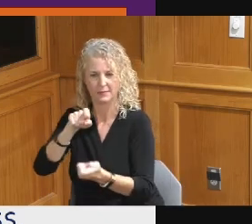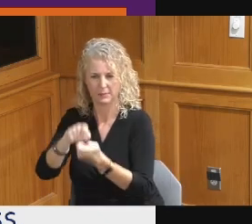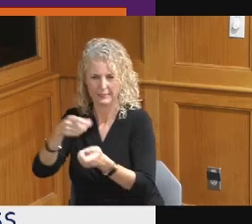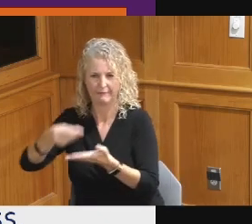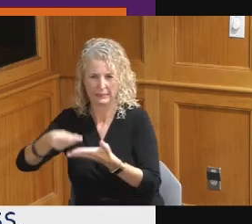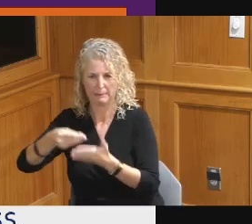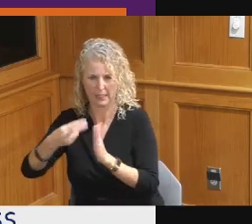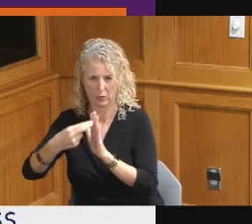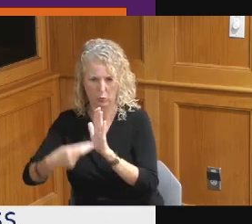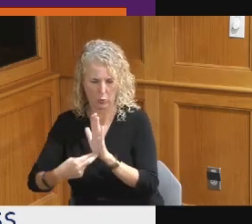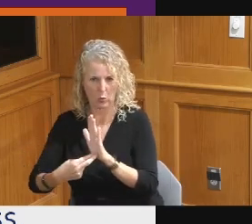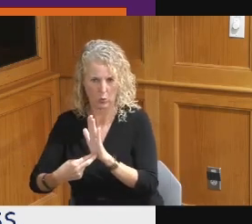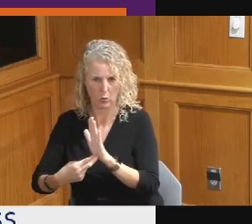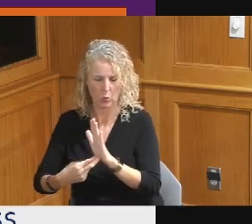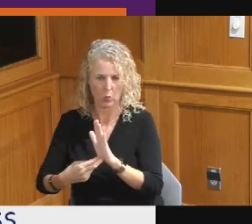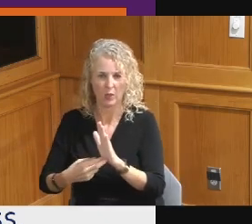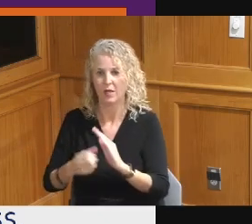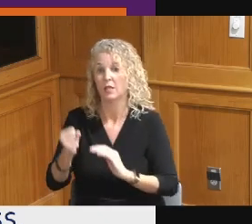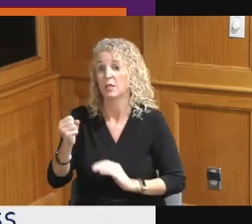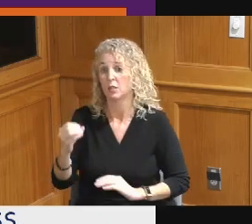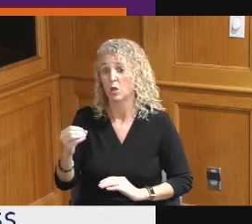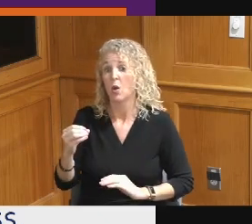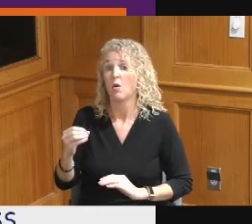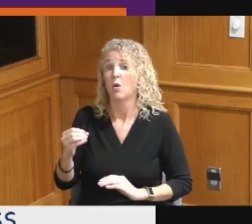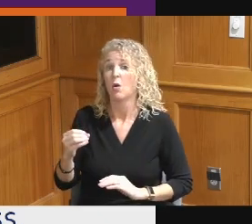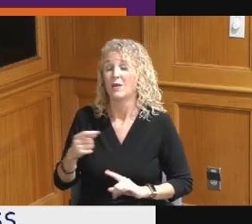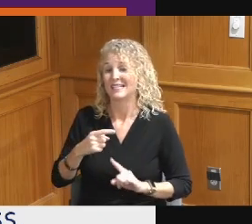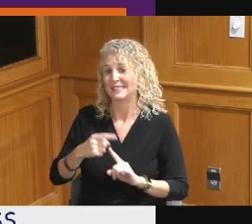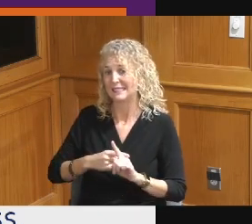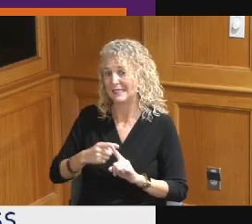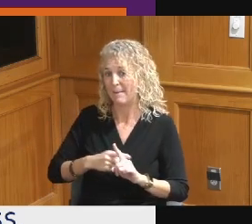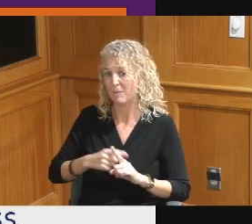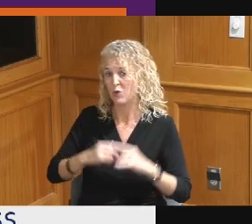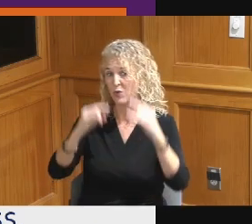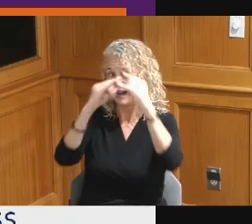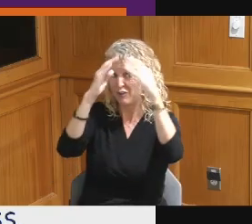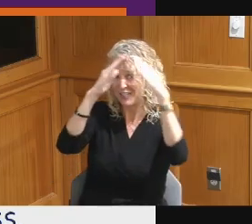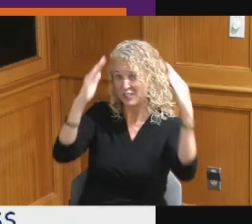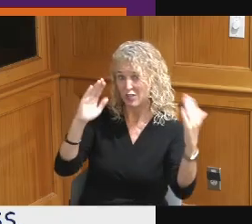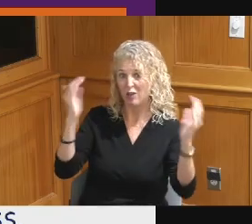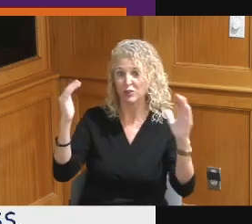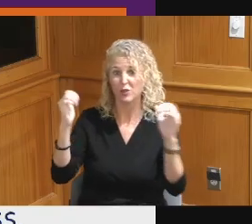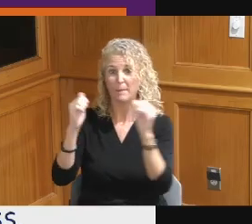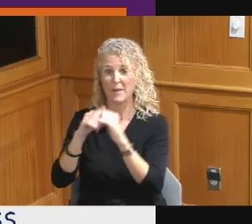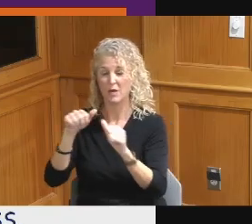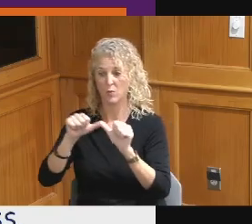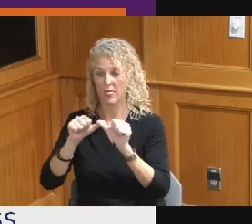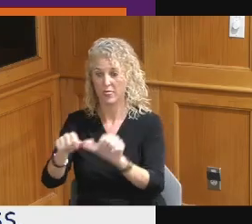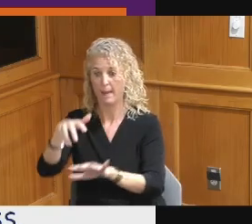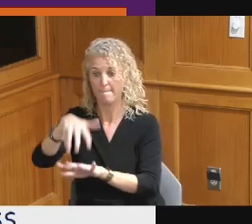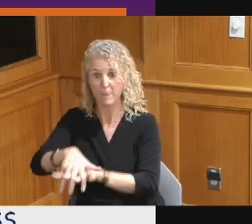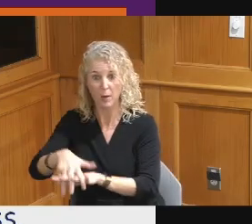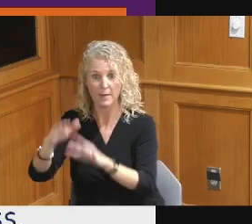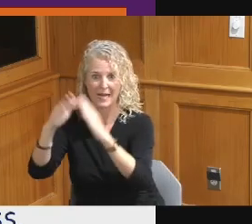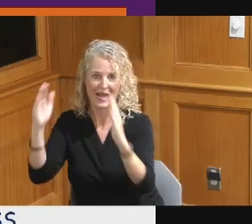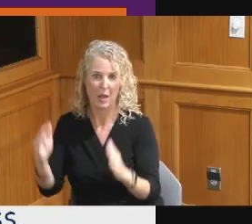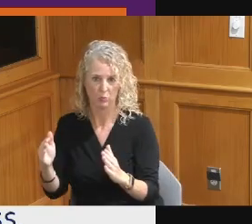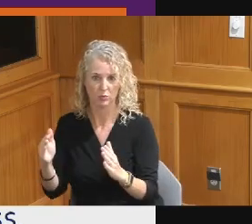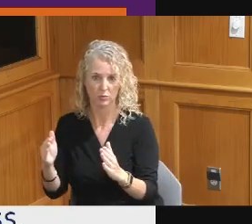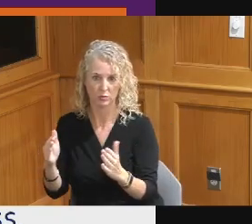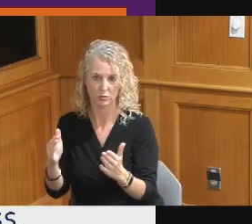uses. Again, sort of mobile structures, and then temporary shelter versus permanent supportive housing, which is the term that people in the industry use